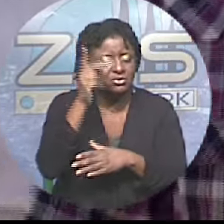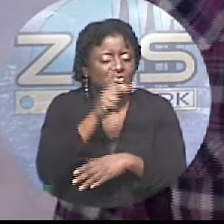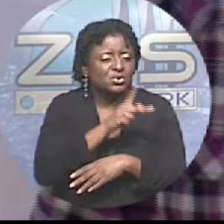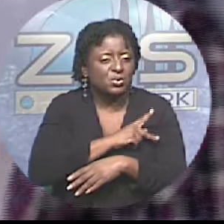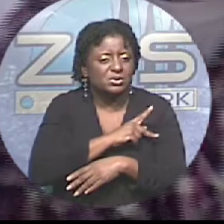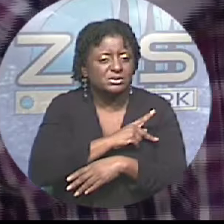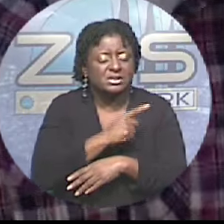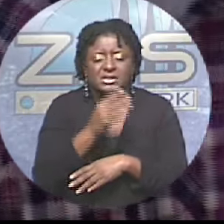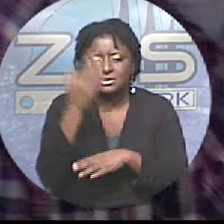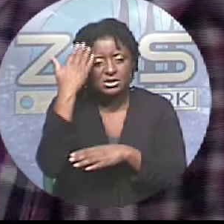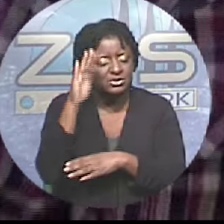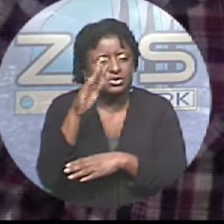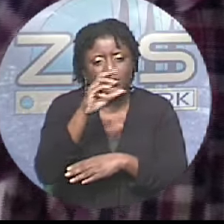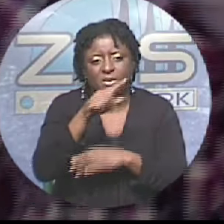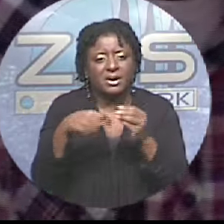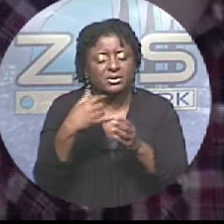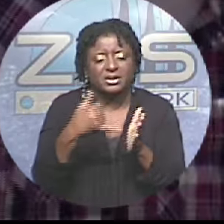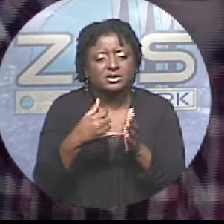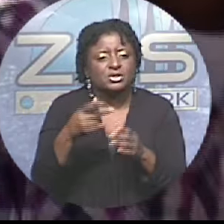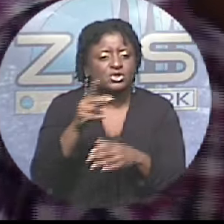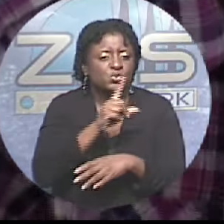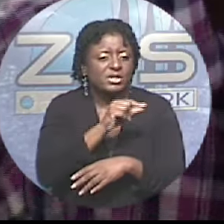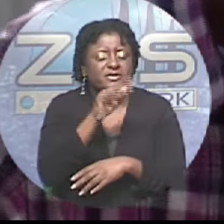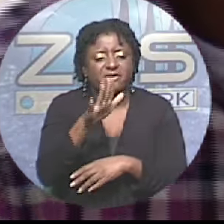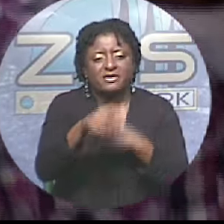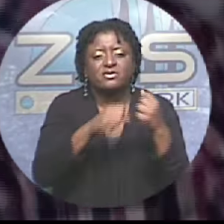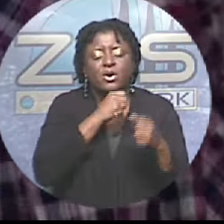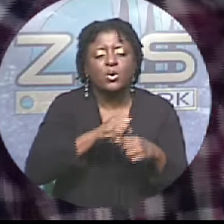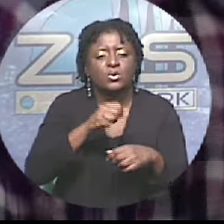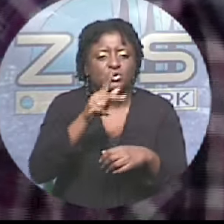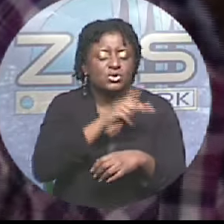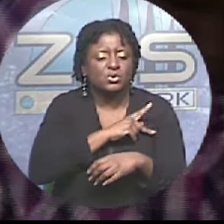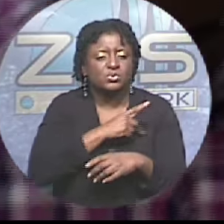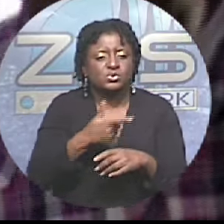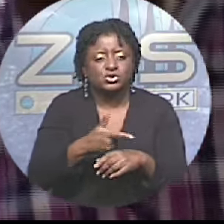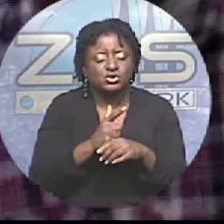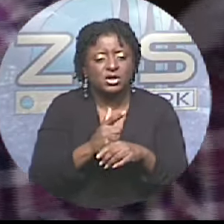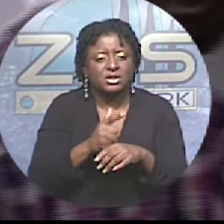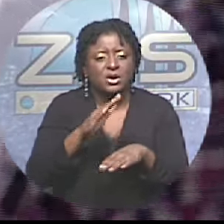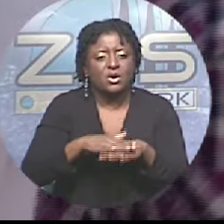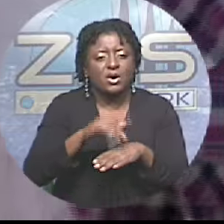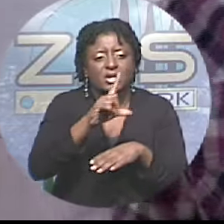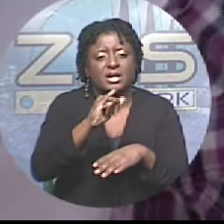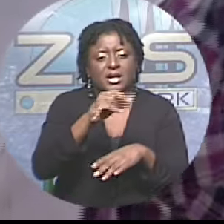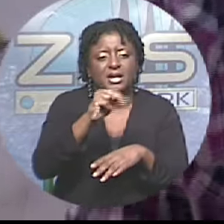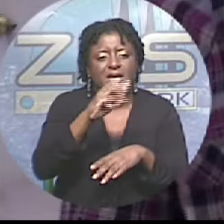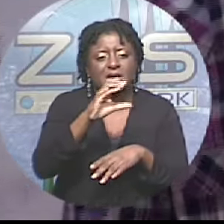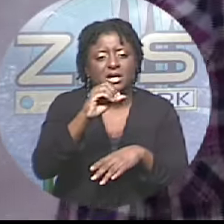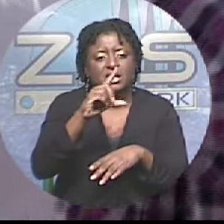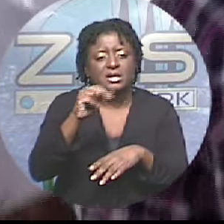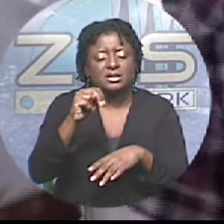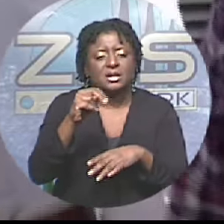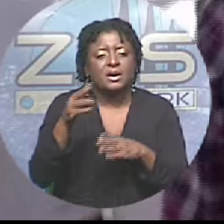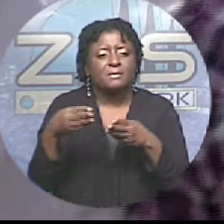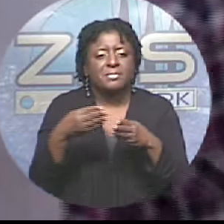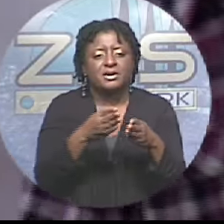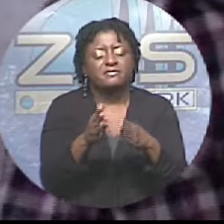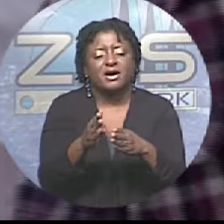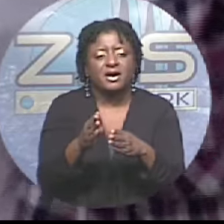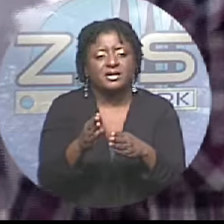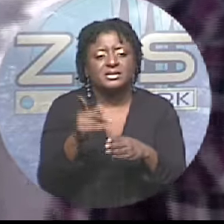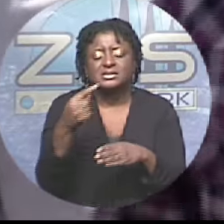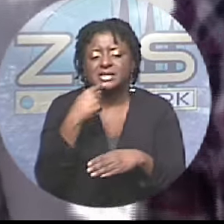25-year-old Knowles was gunned down on Lincoln Boulevard and near Cardo Avenue 2 years ago. Meantime, Rose also told jurors that he has